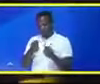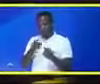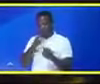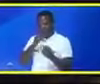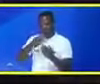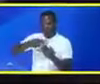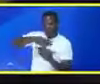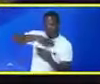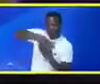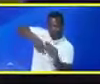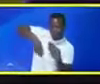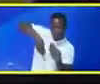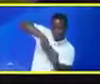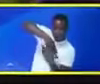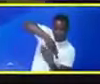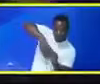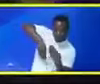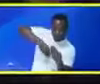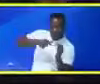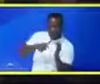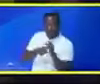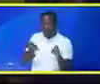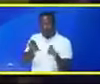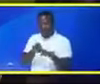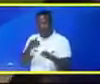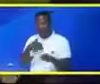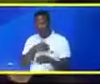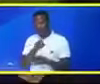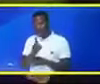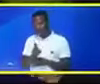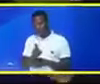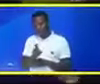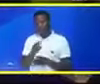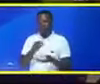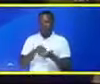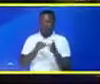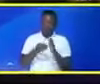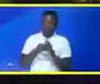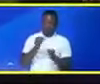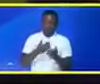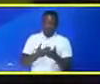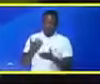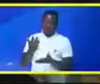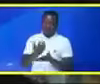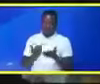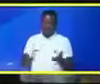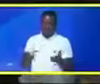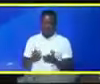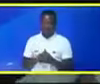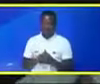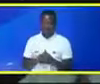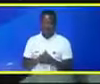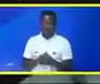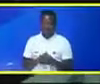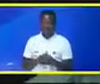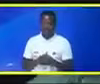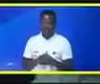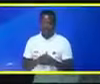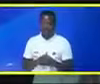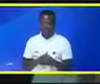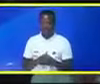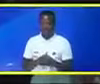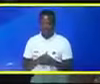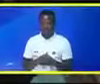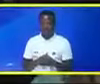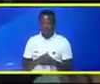or it comes closed. Am I right on that? In fact, when you buy a product, oh, he's bringing my water. Okay, thank you.